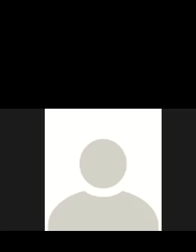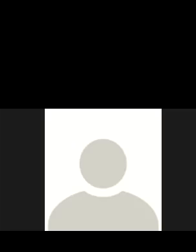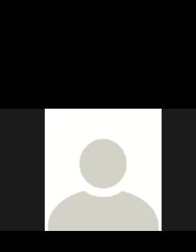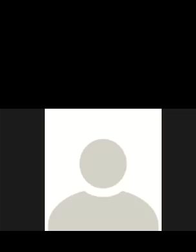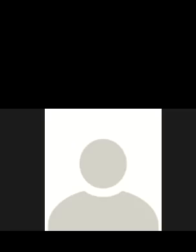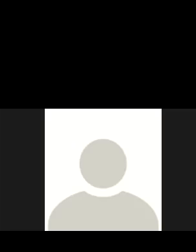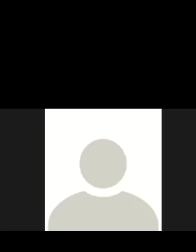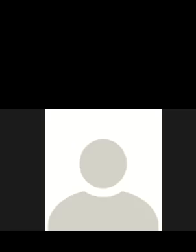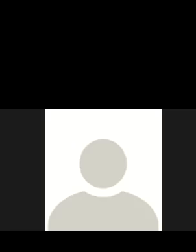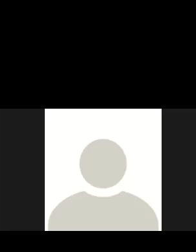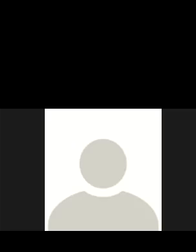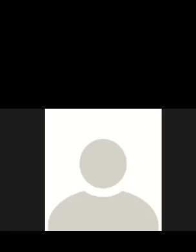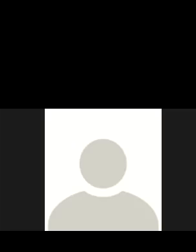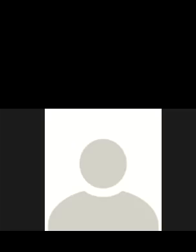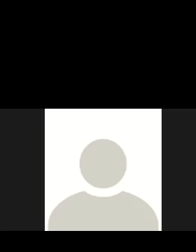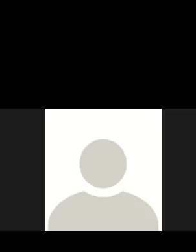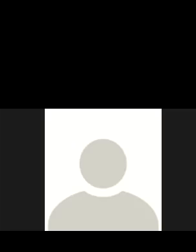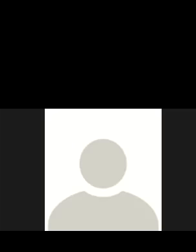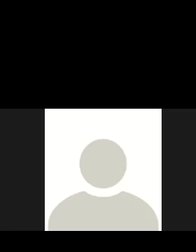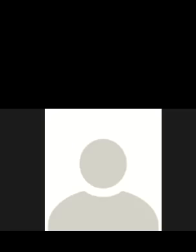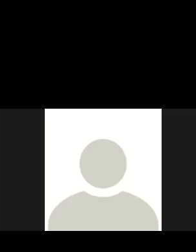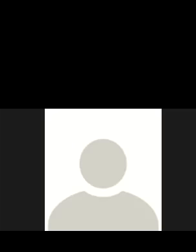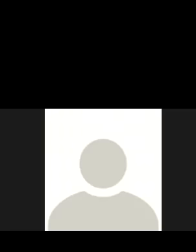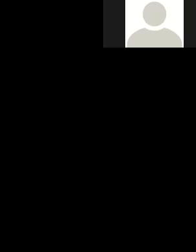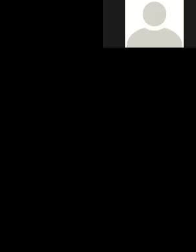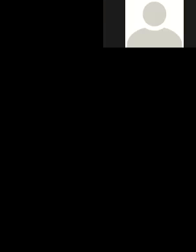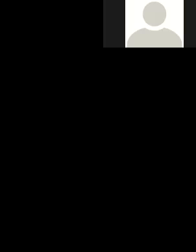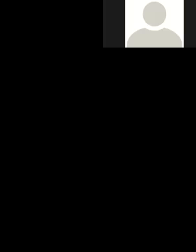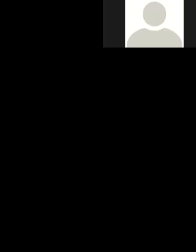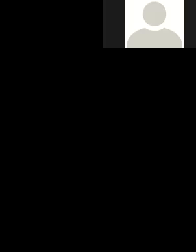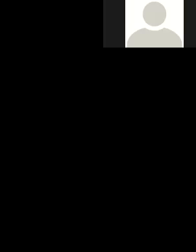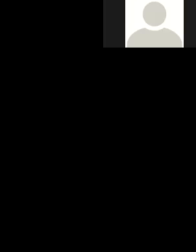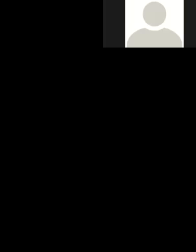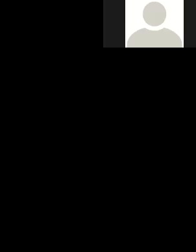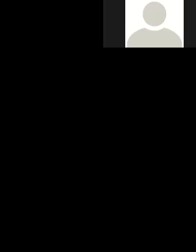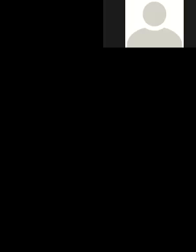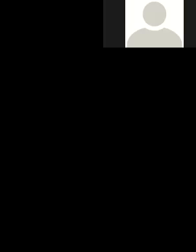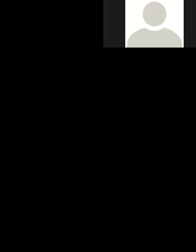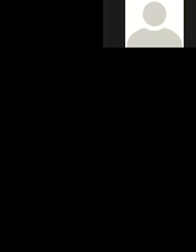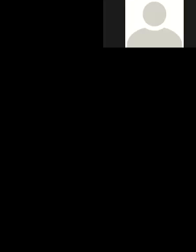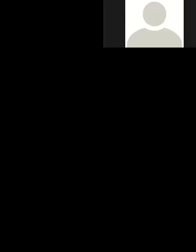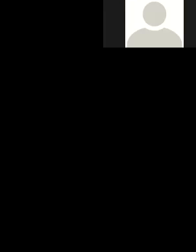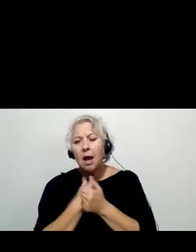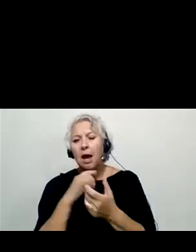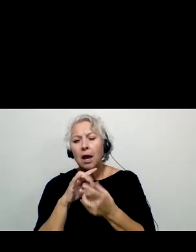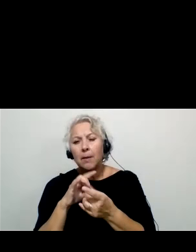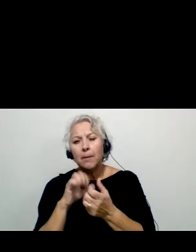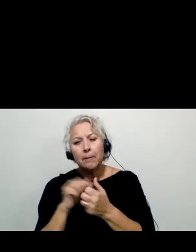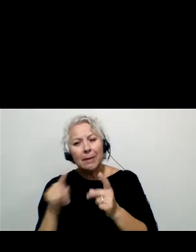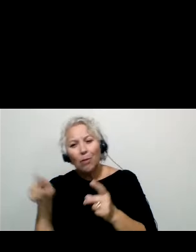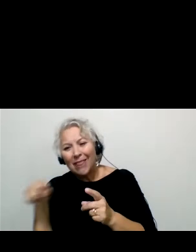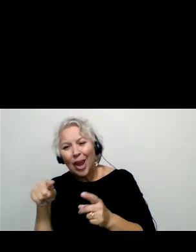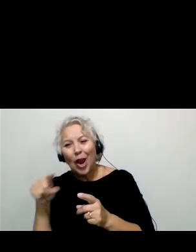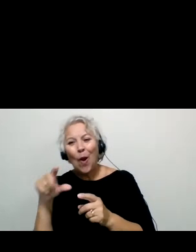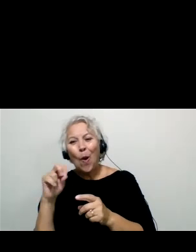write. The second one is a watch minder, and what I love about my relationships with the people at Oklahoma Able Tech